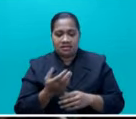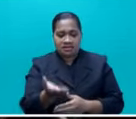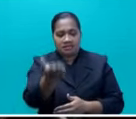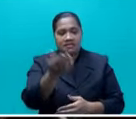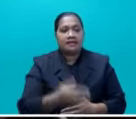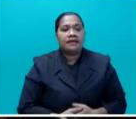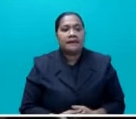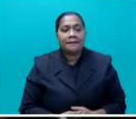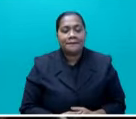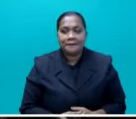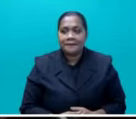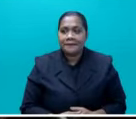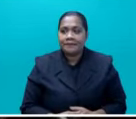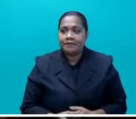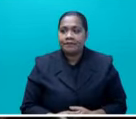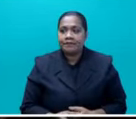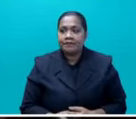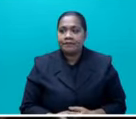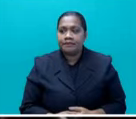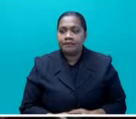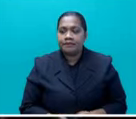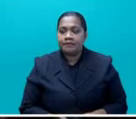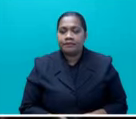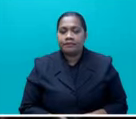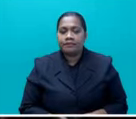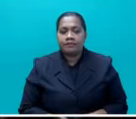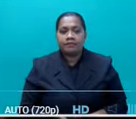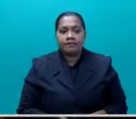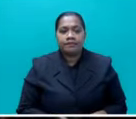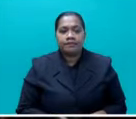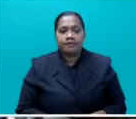Thank you,